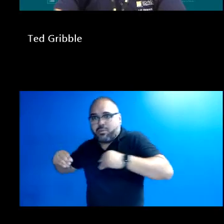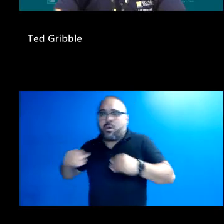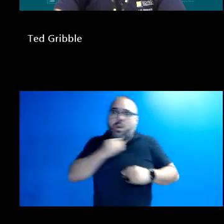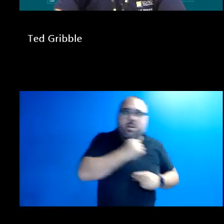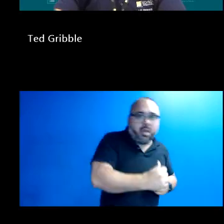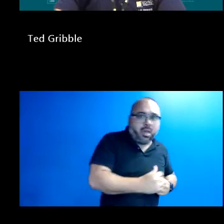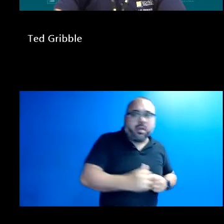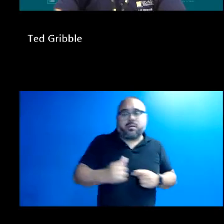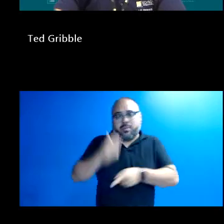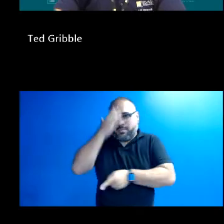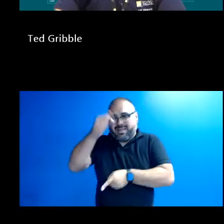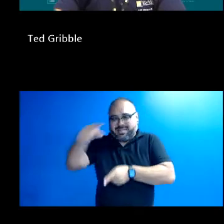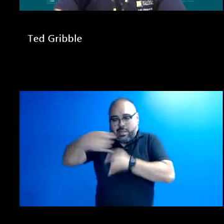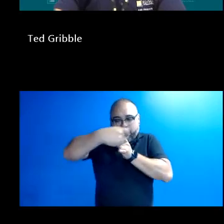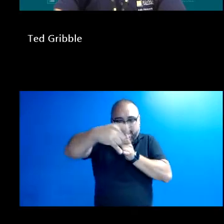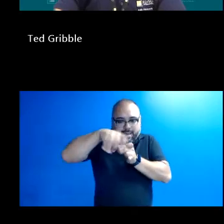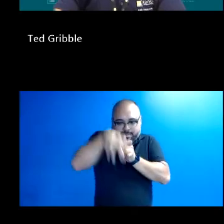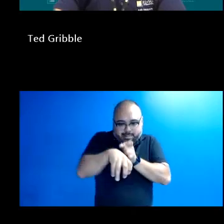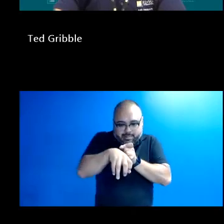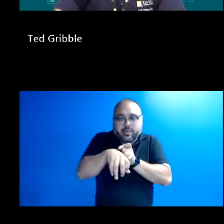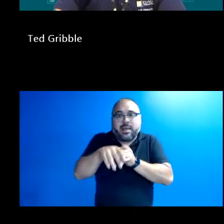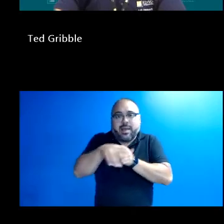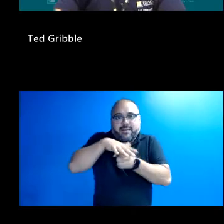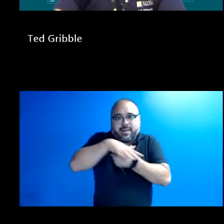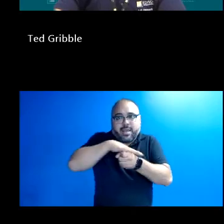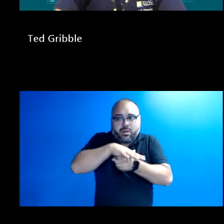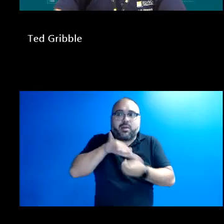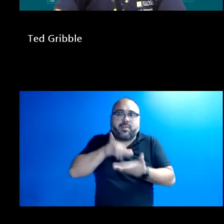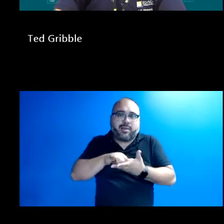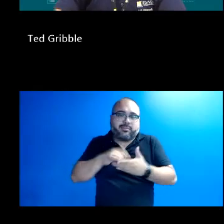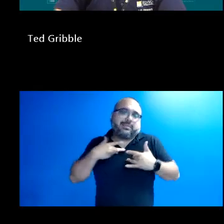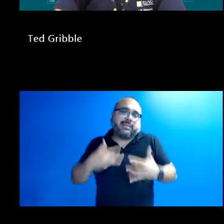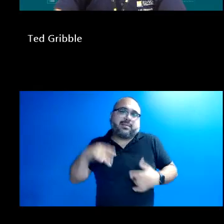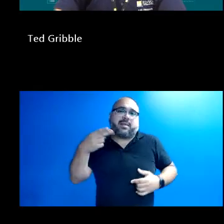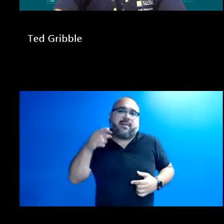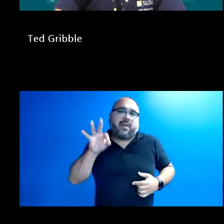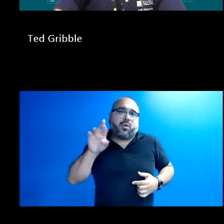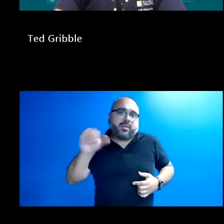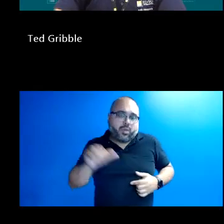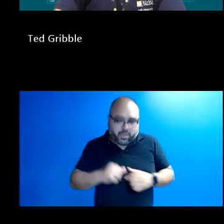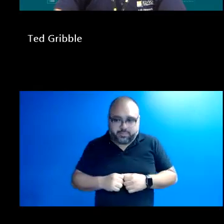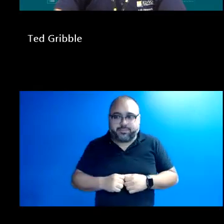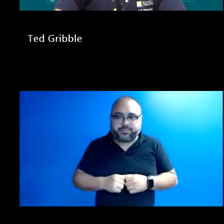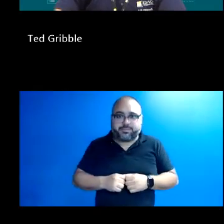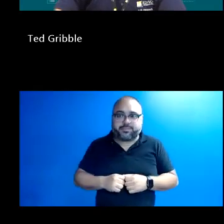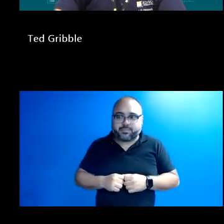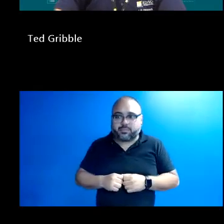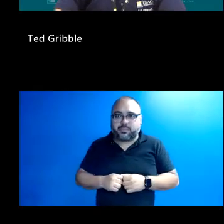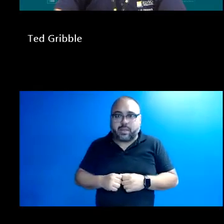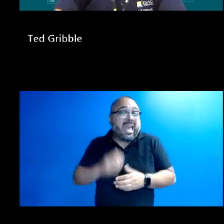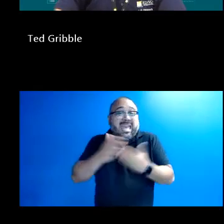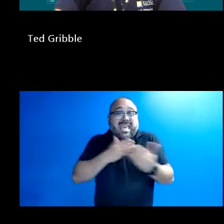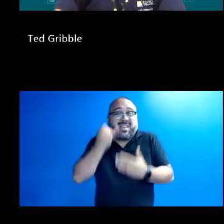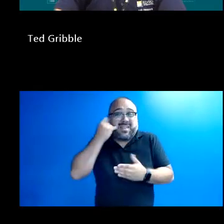of an area that is subject to high fire risk area issues, even if they're just